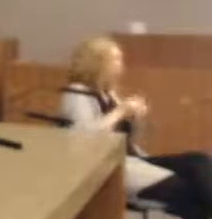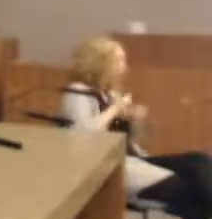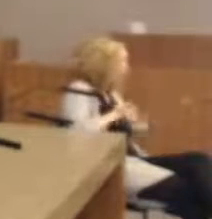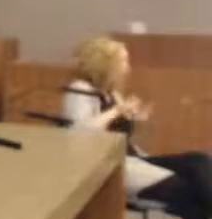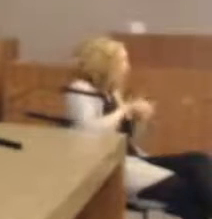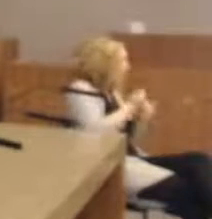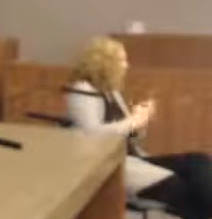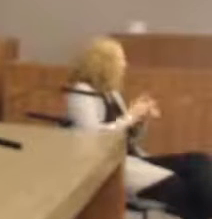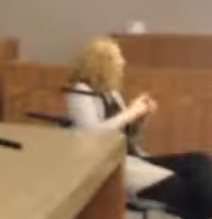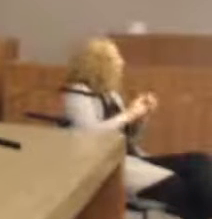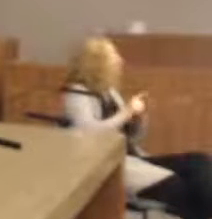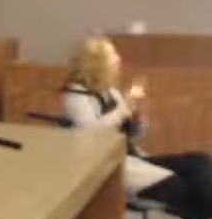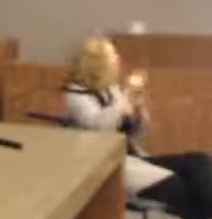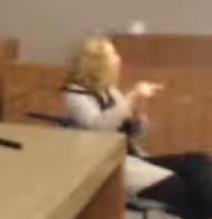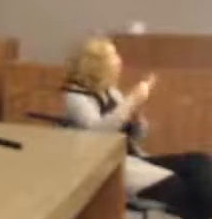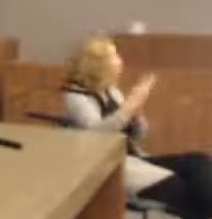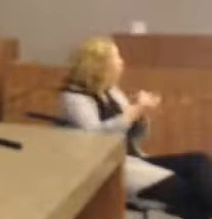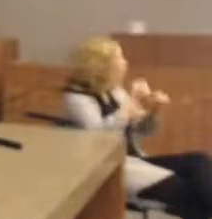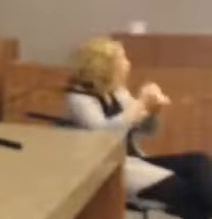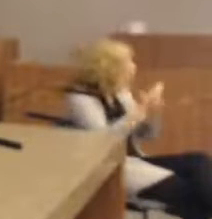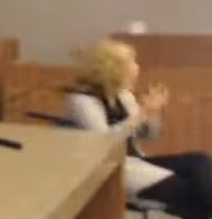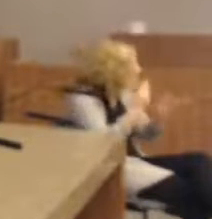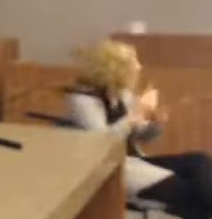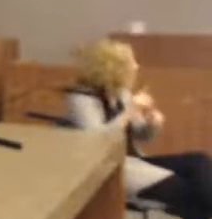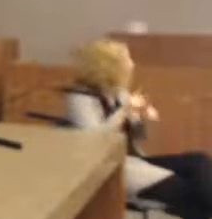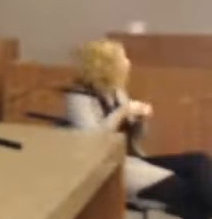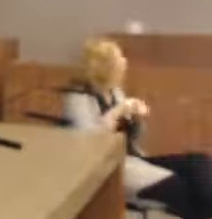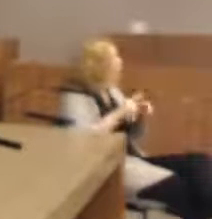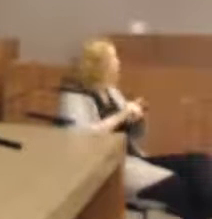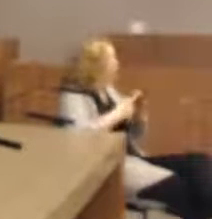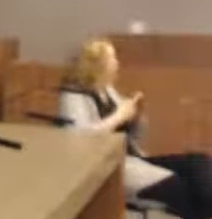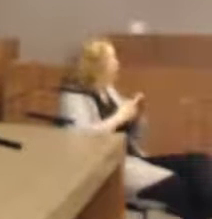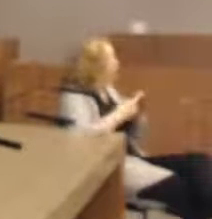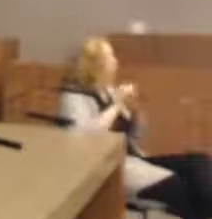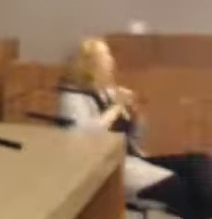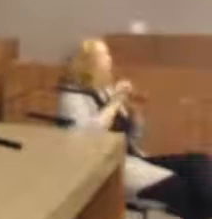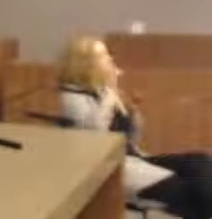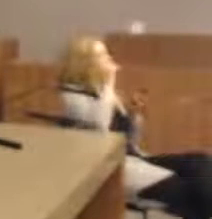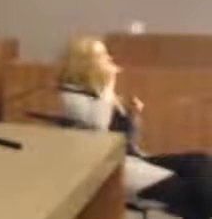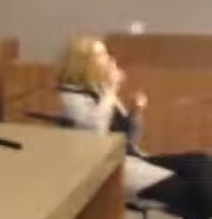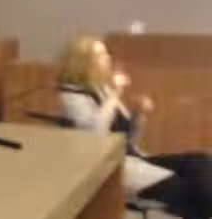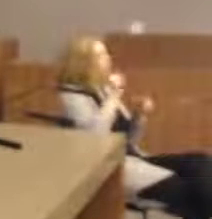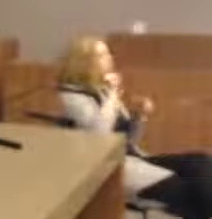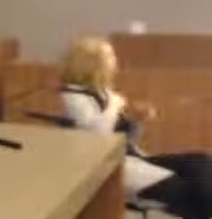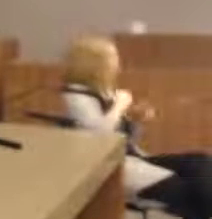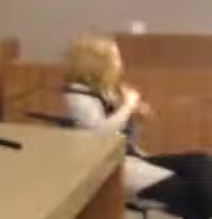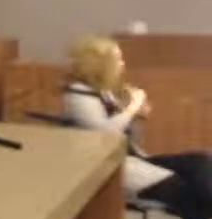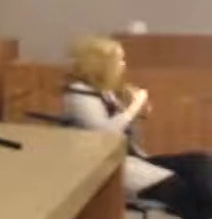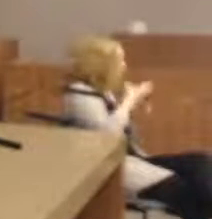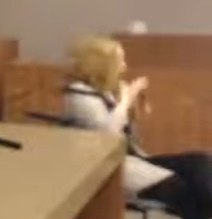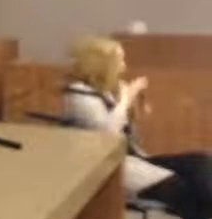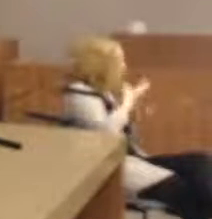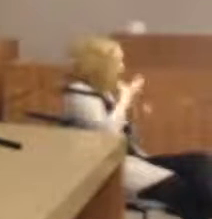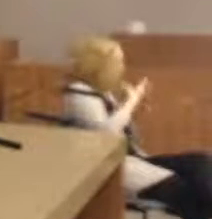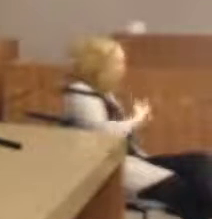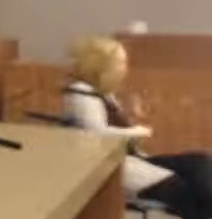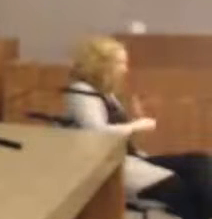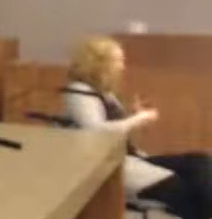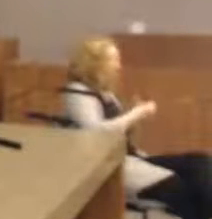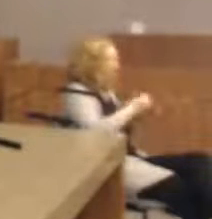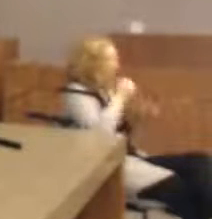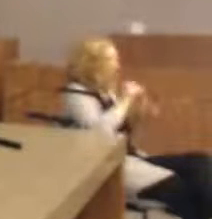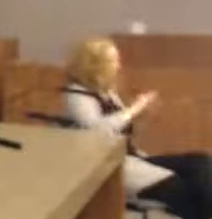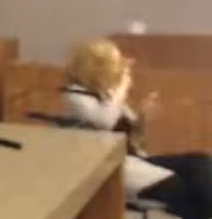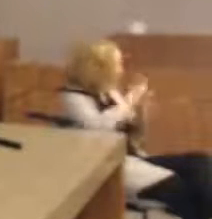else. But in a couple of years, when it starts setting in that you no longer have your mother, your father, your brother, your sister, your